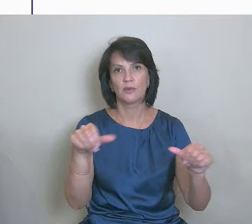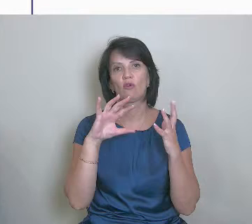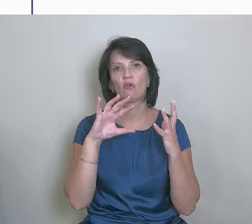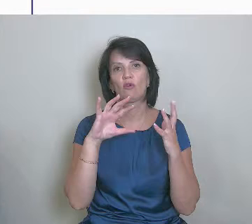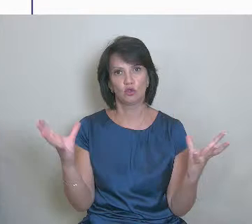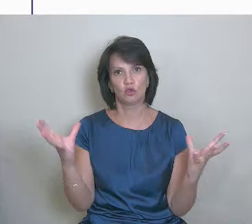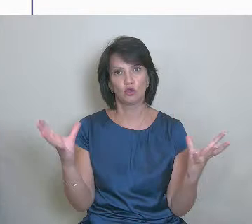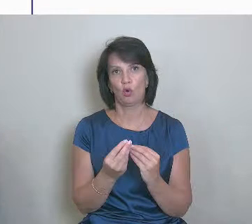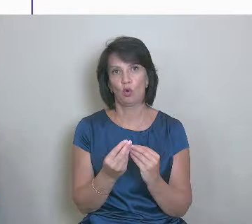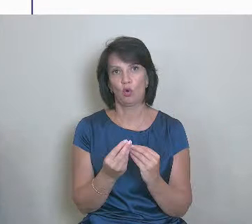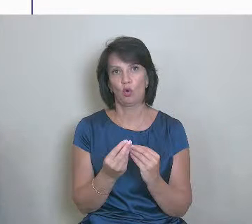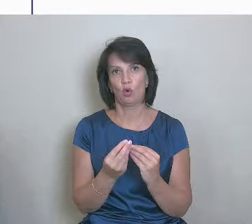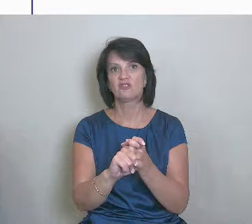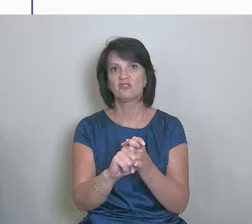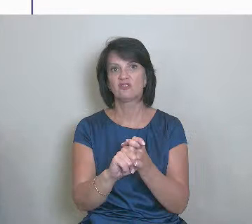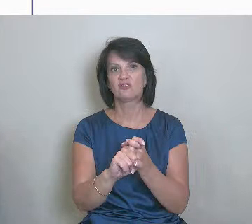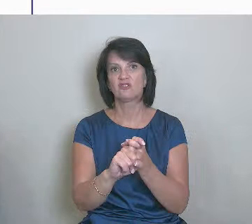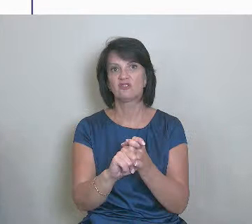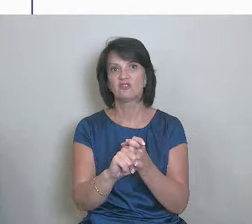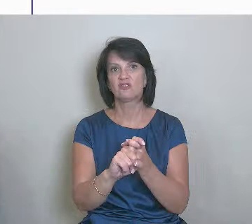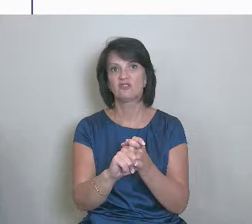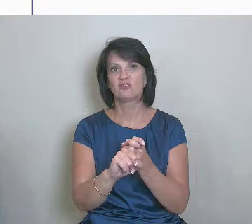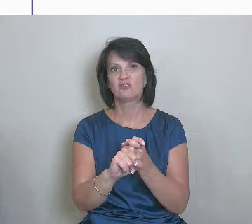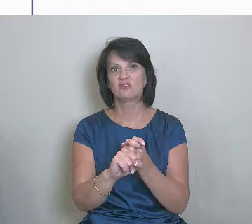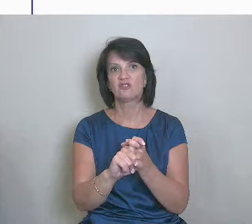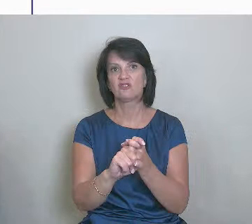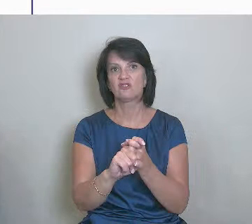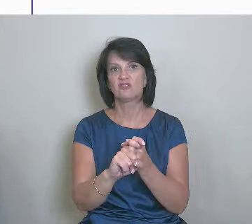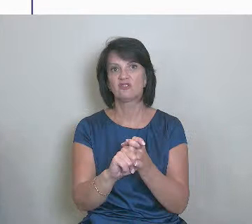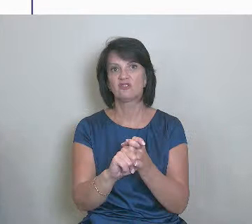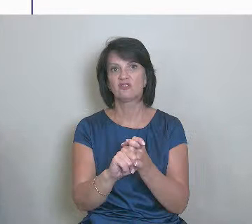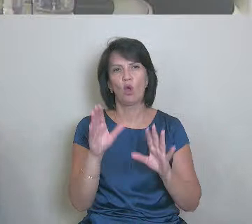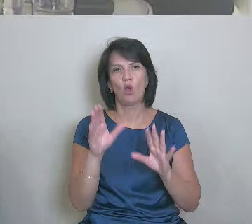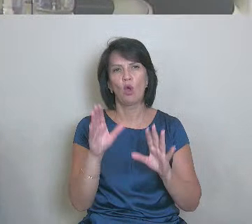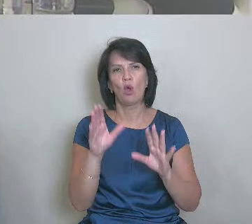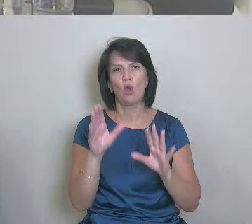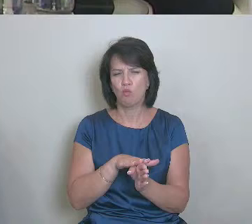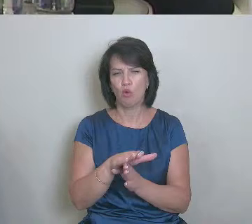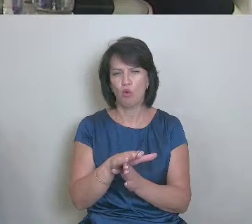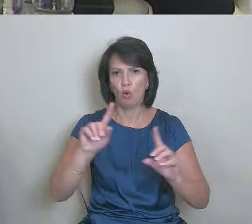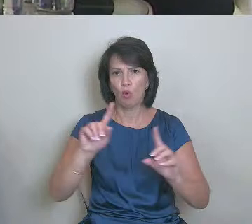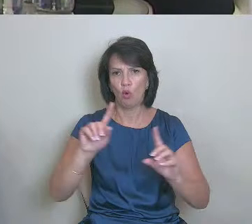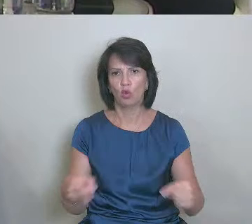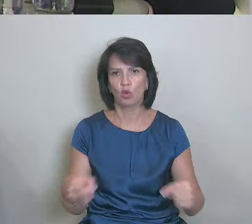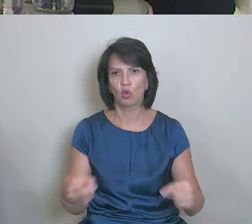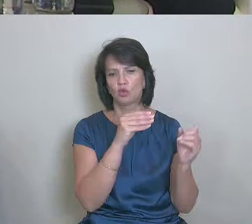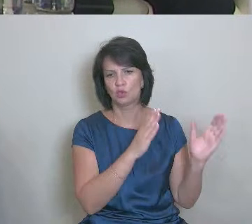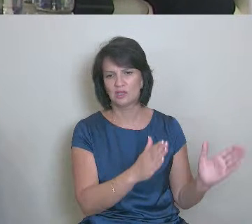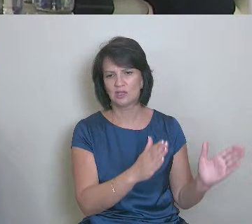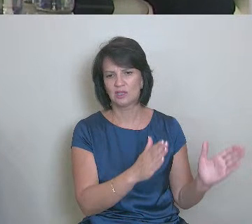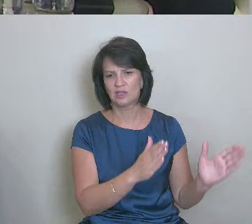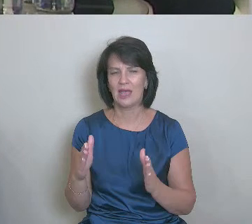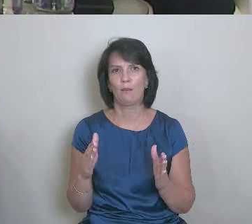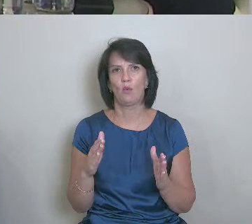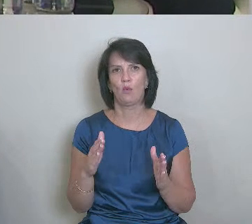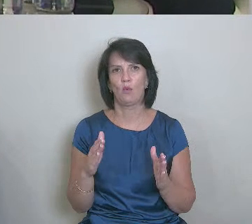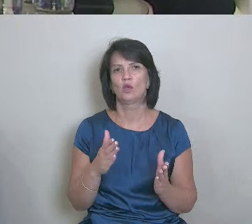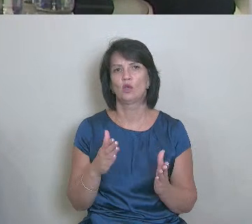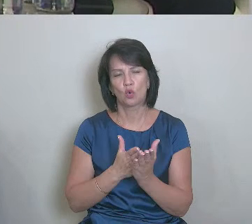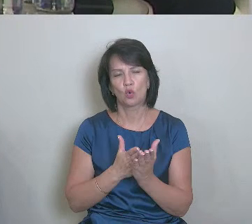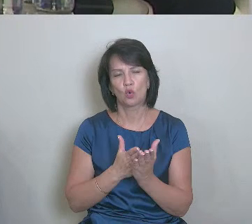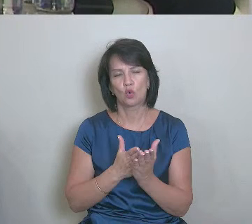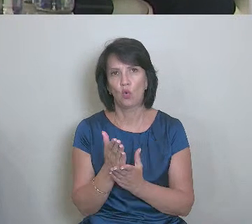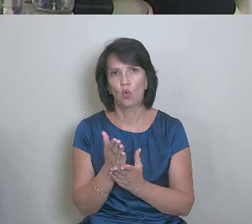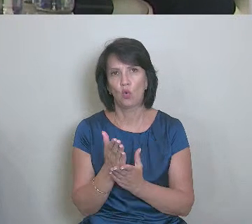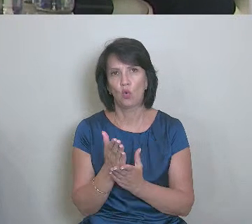1,661 electoral commissions have been created, and in accordance with the new code, the whole